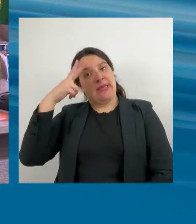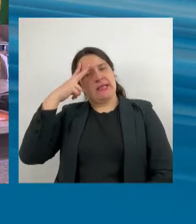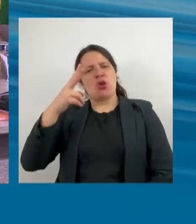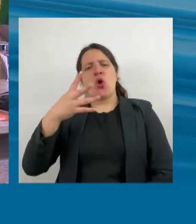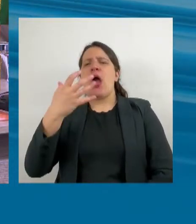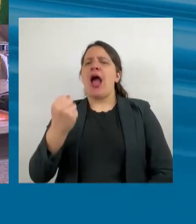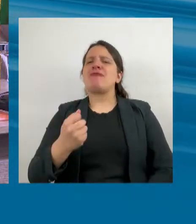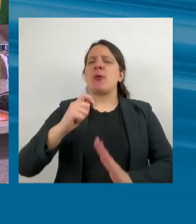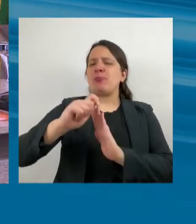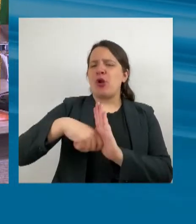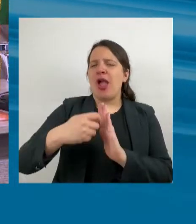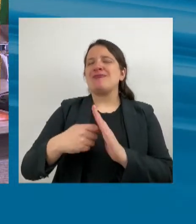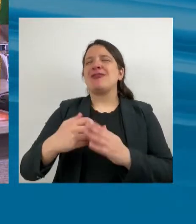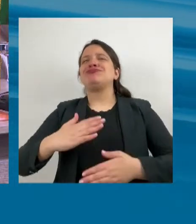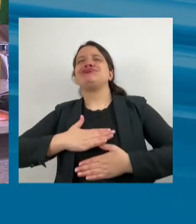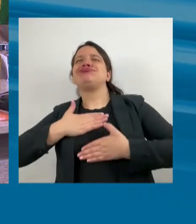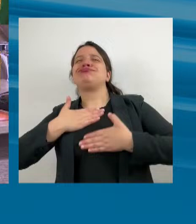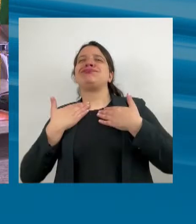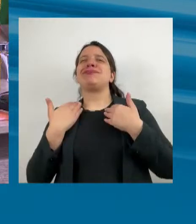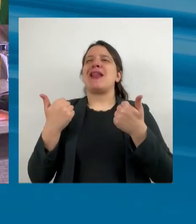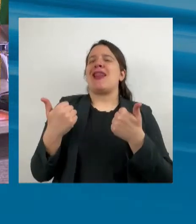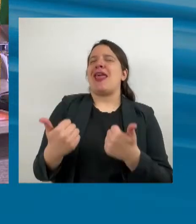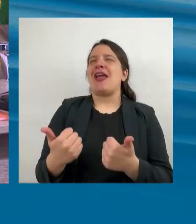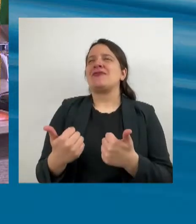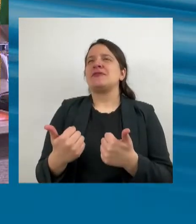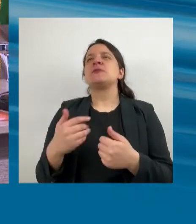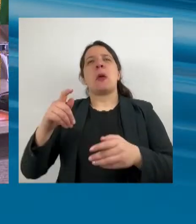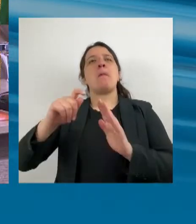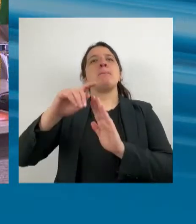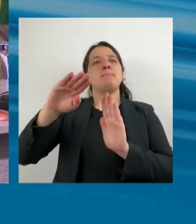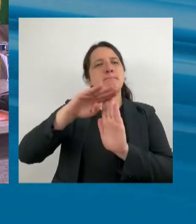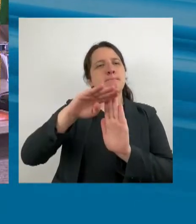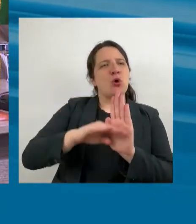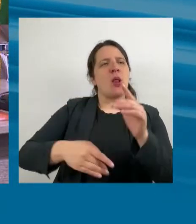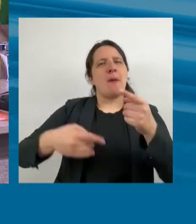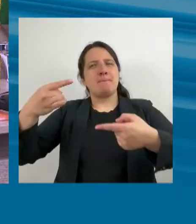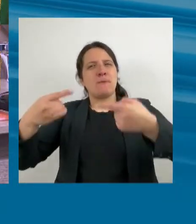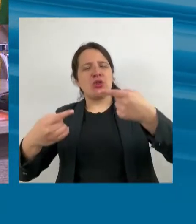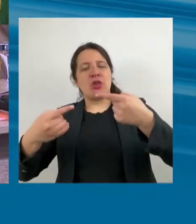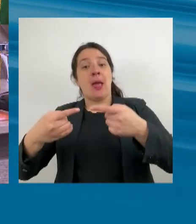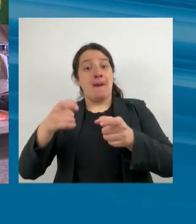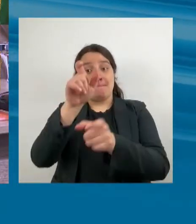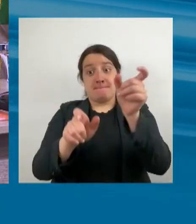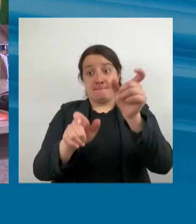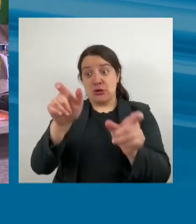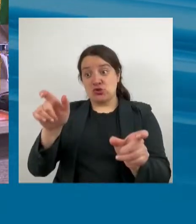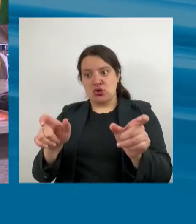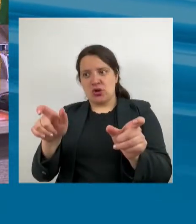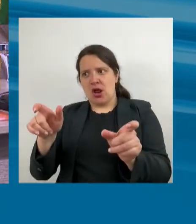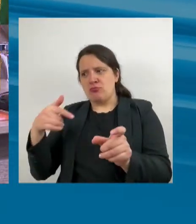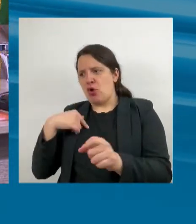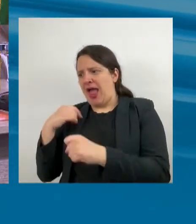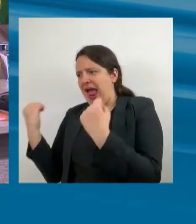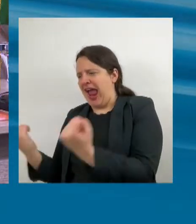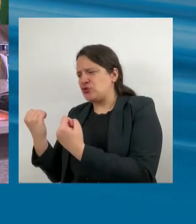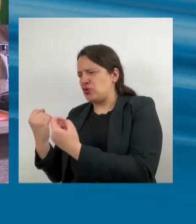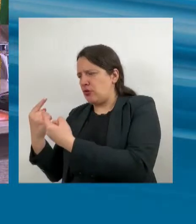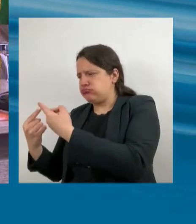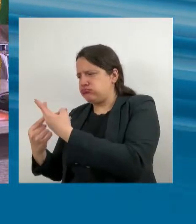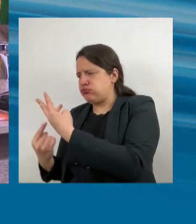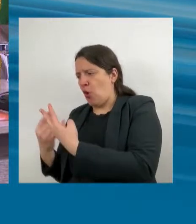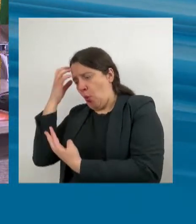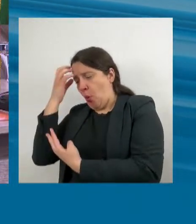approach, Mexico promotes programs of well-being and public policies that place individuals at the core of government